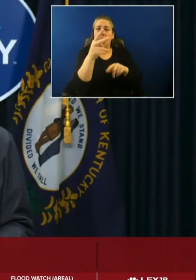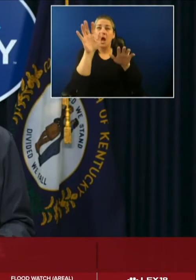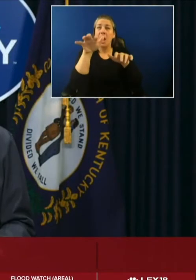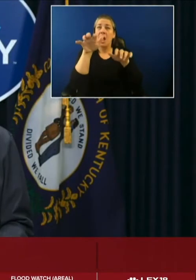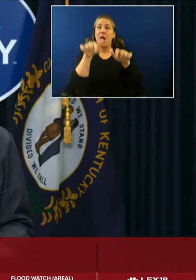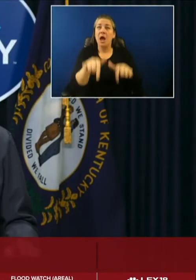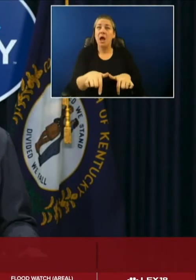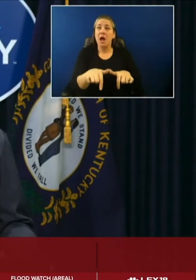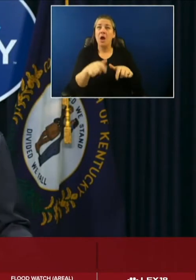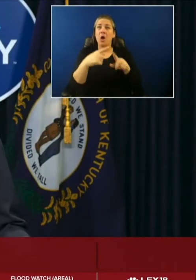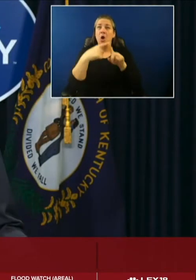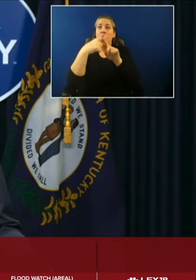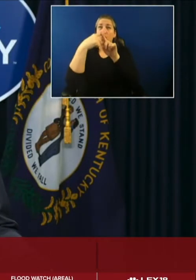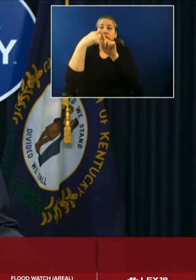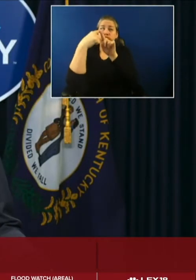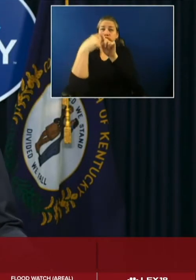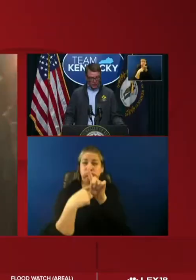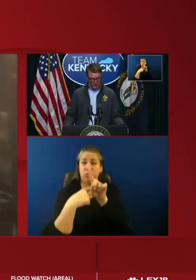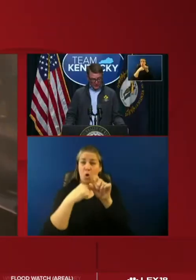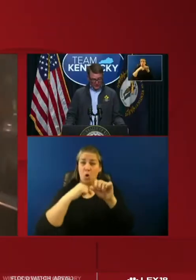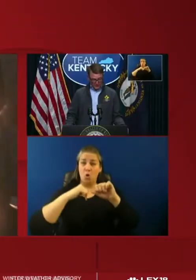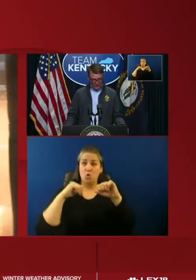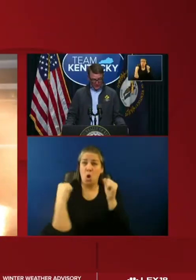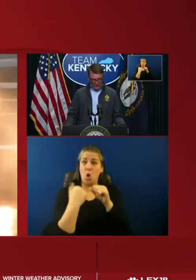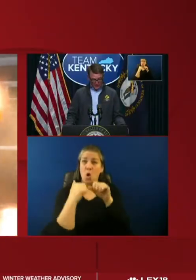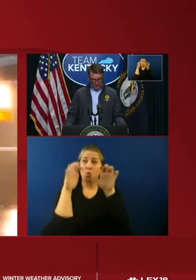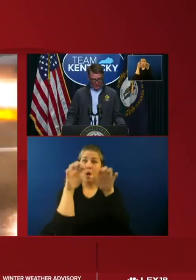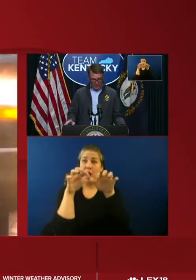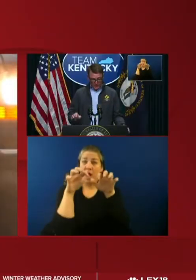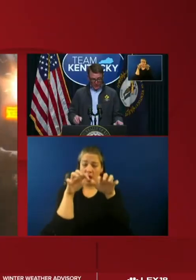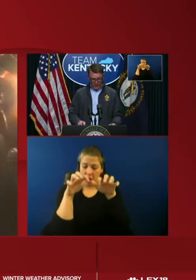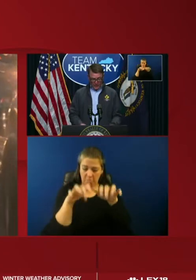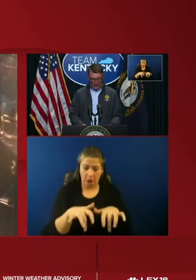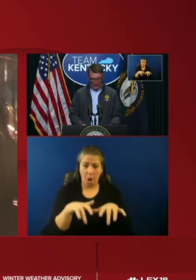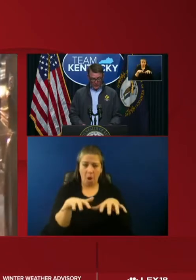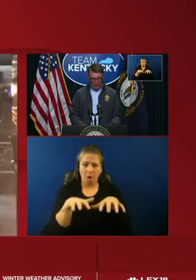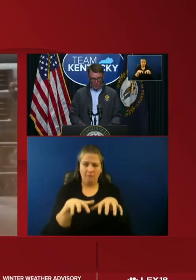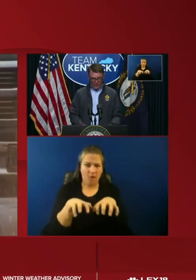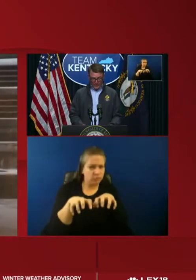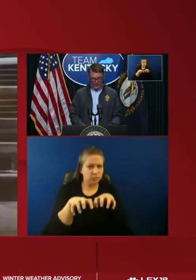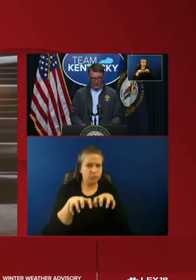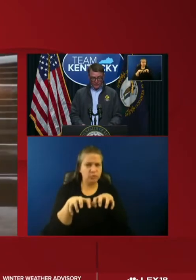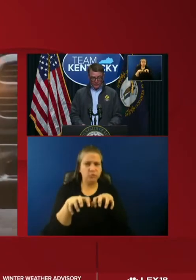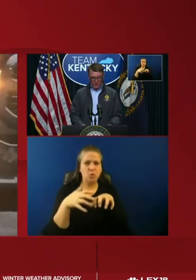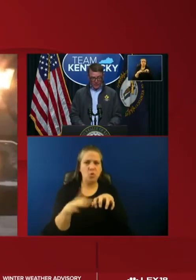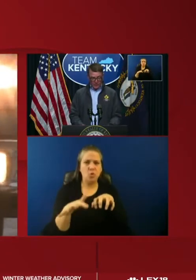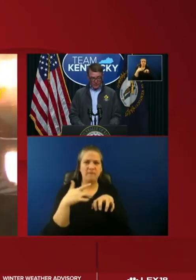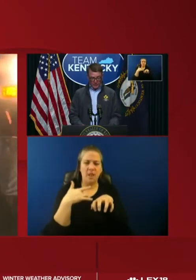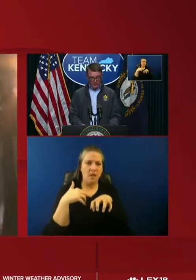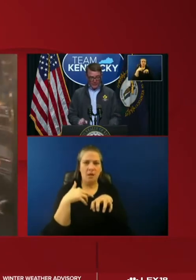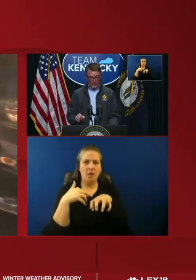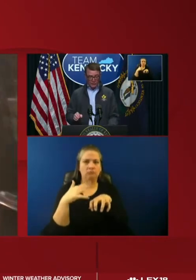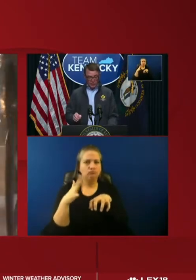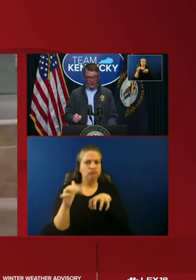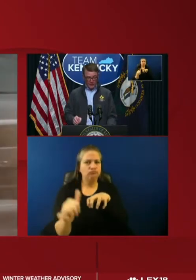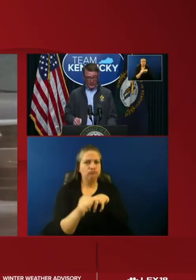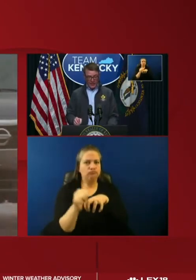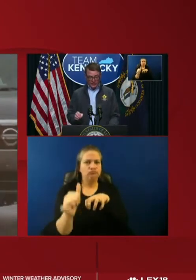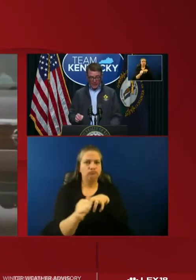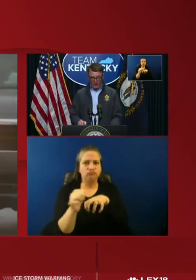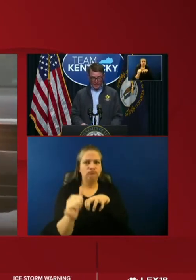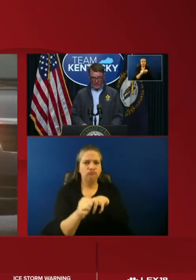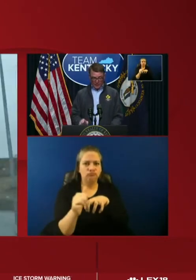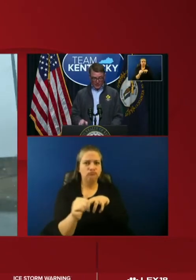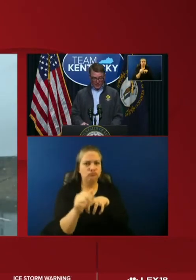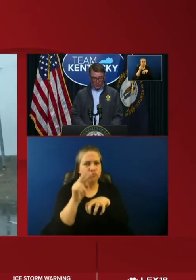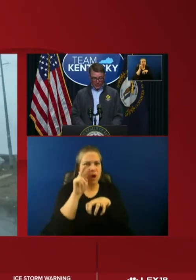enough, the rain freezes and accumulates on the surface. So be prepared as this storm advances for the possibility of downed trees